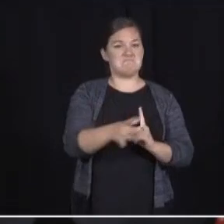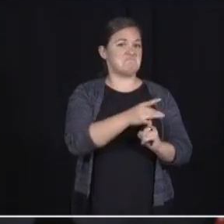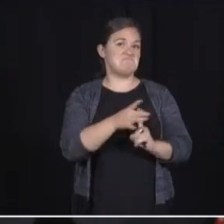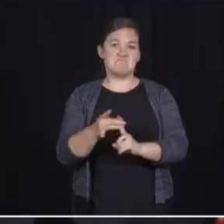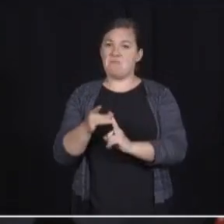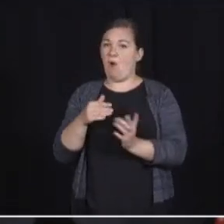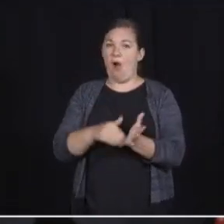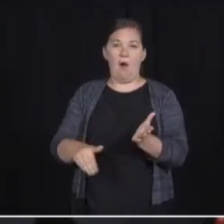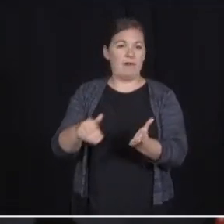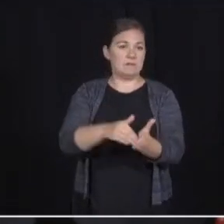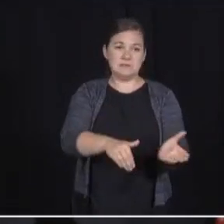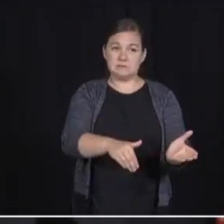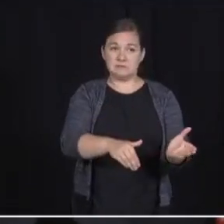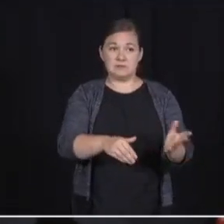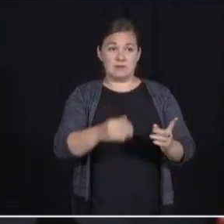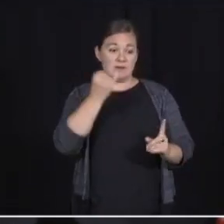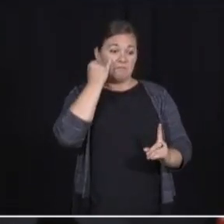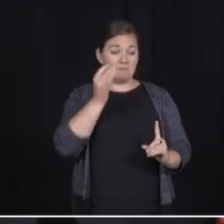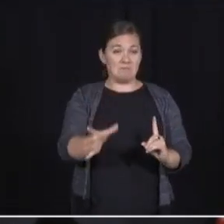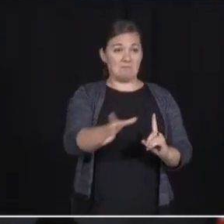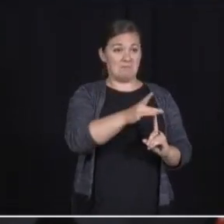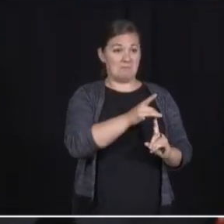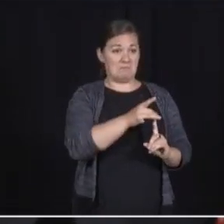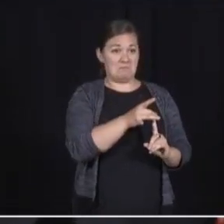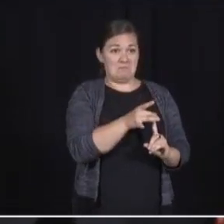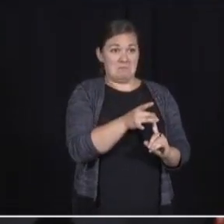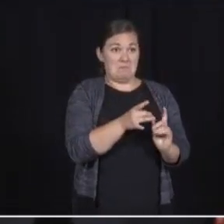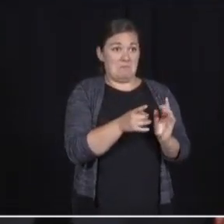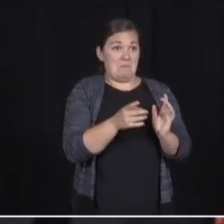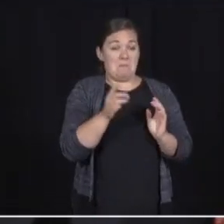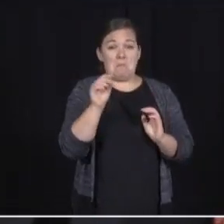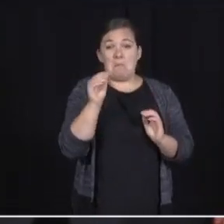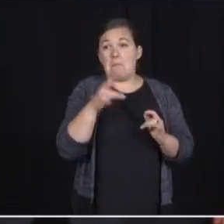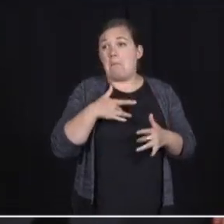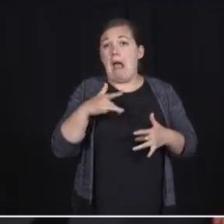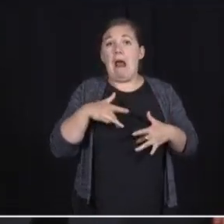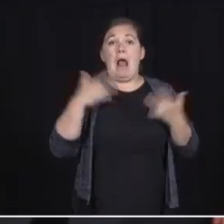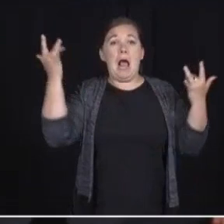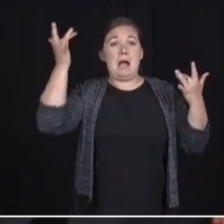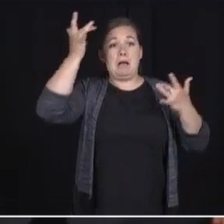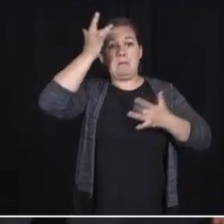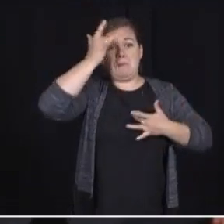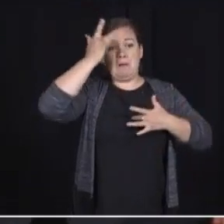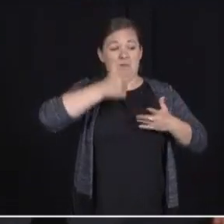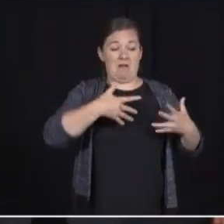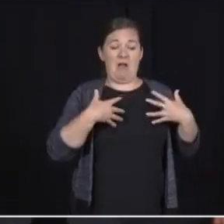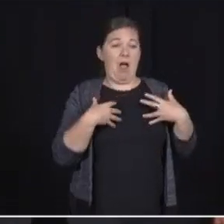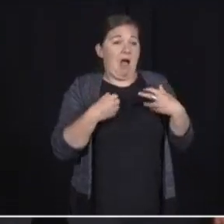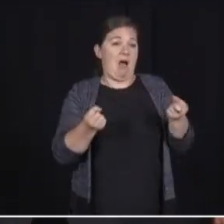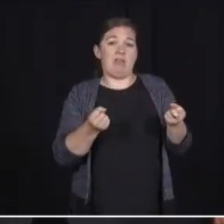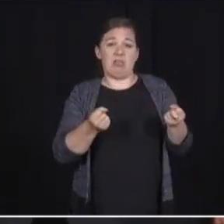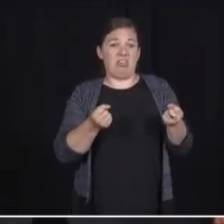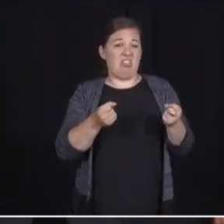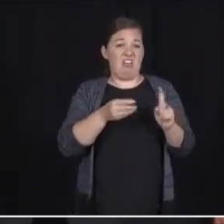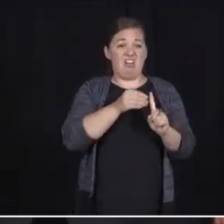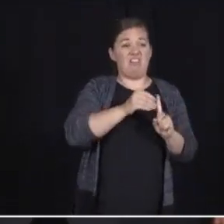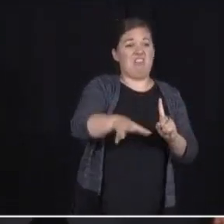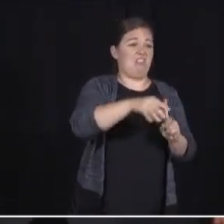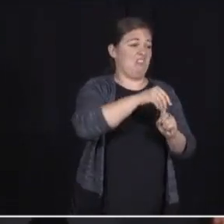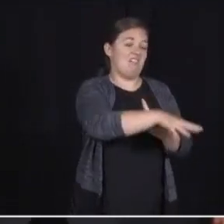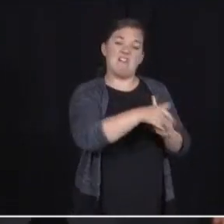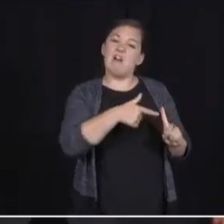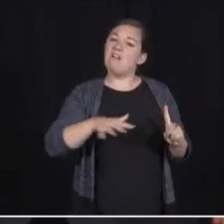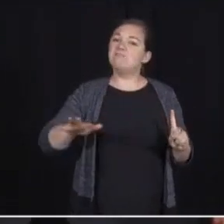they are very mild, or in fact, they're often asymptomatic, and they don't tend to spread it to other people. So, and of course, it's